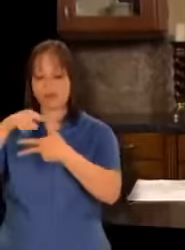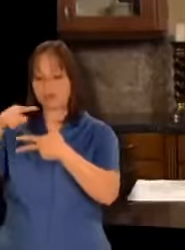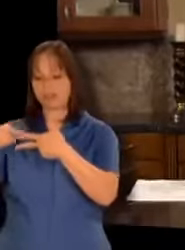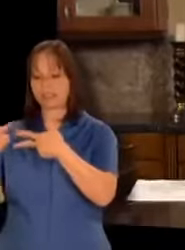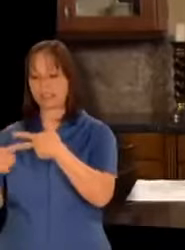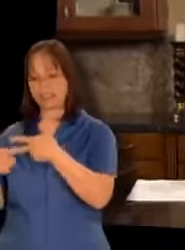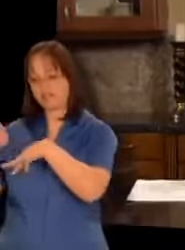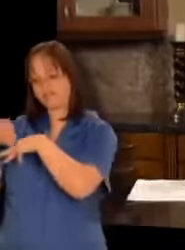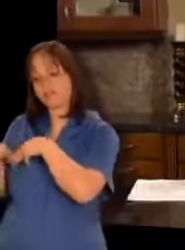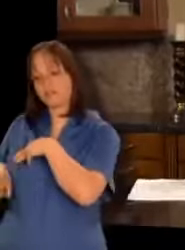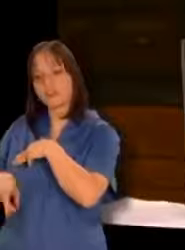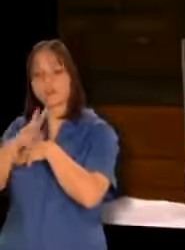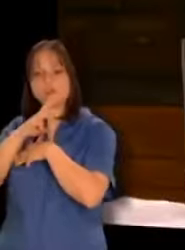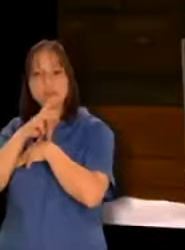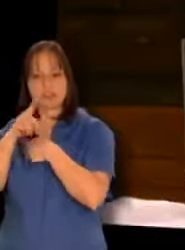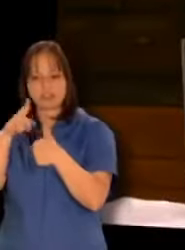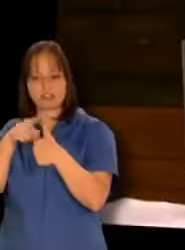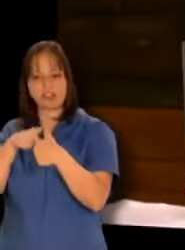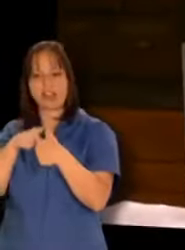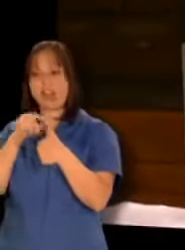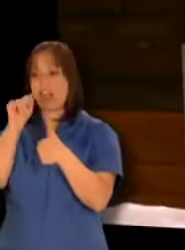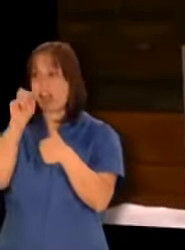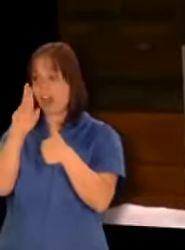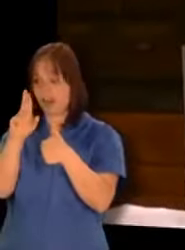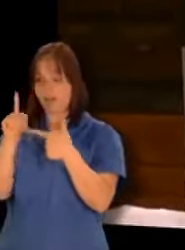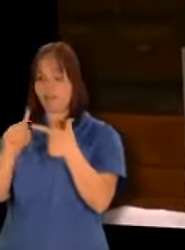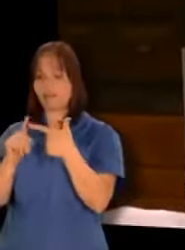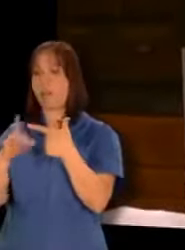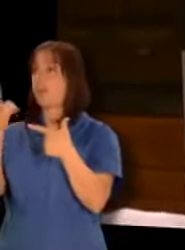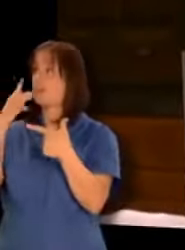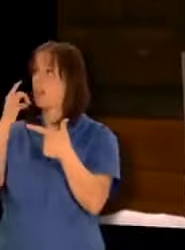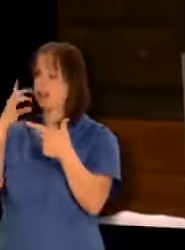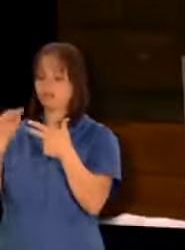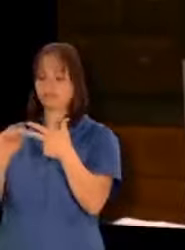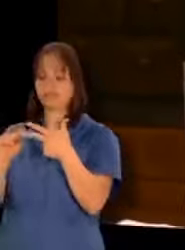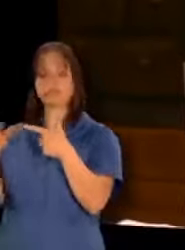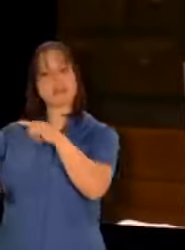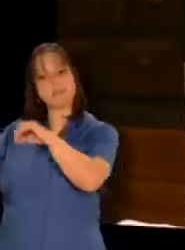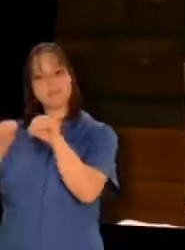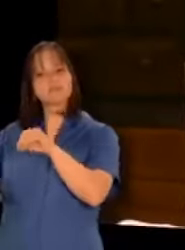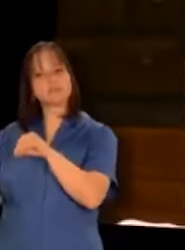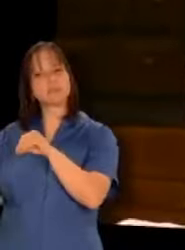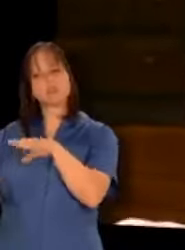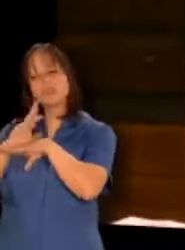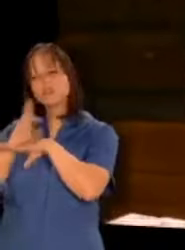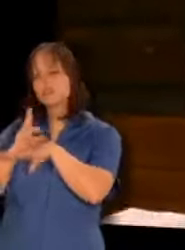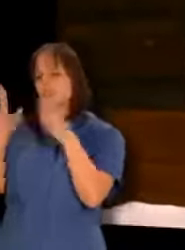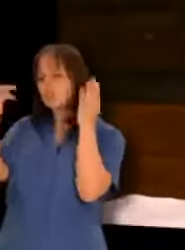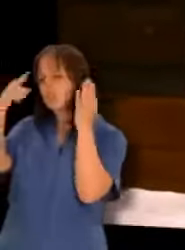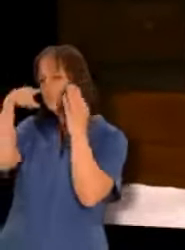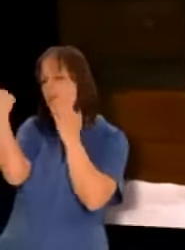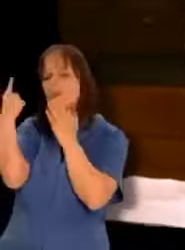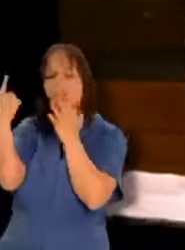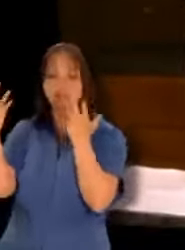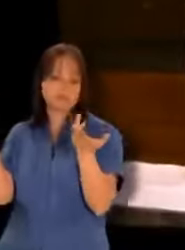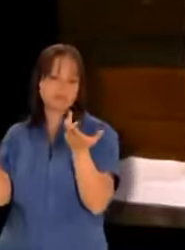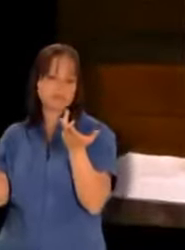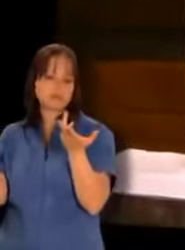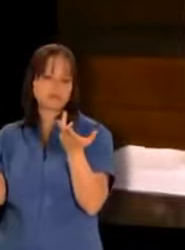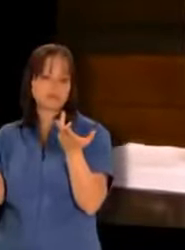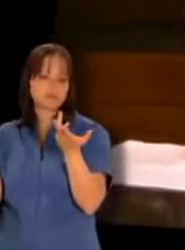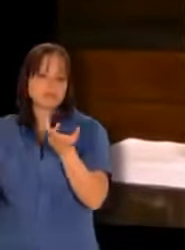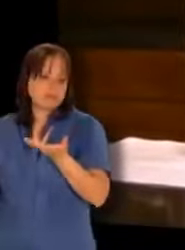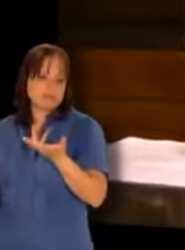affect the properties of the water. That is air, light, and movement. So we always store them in black containers when we make the water and we're going to use